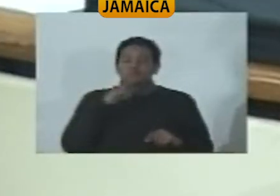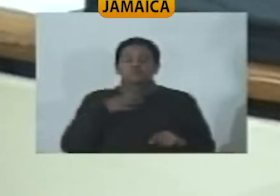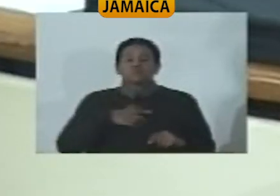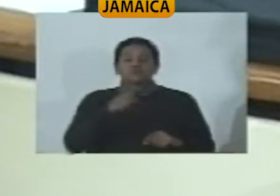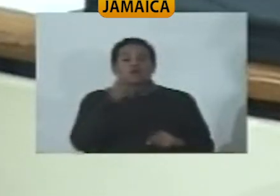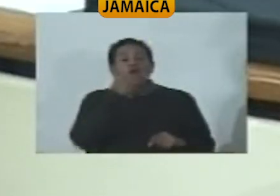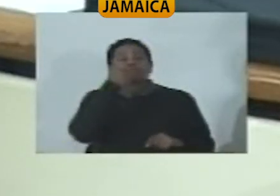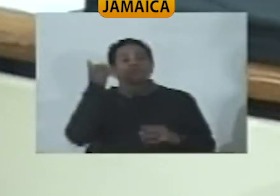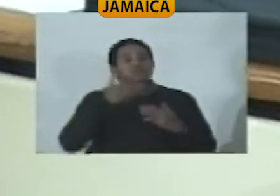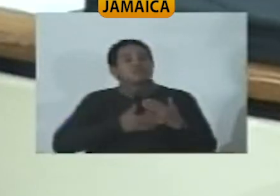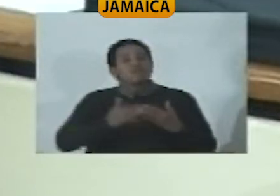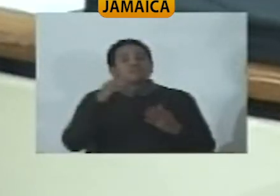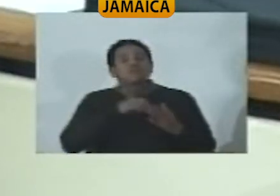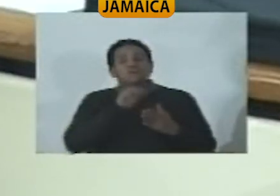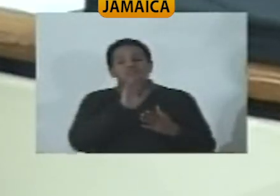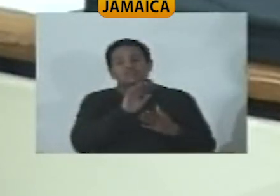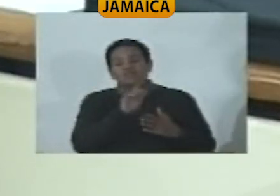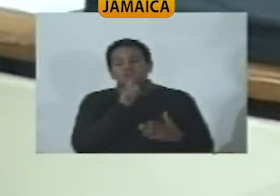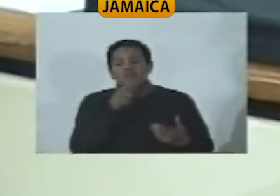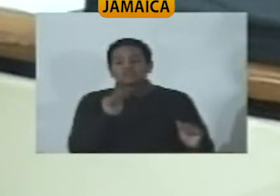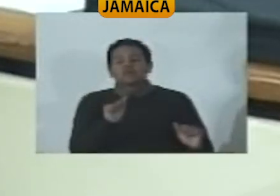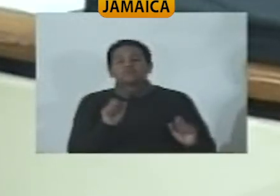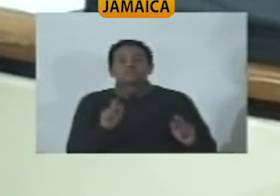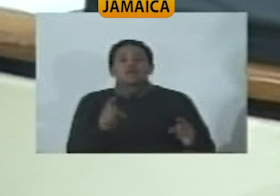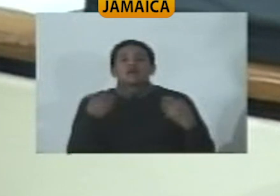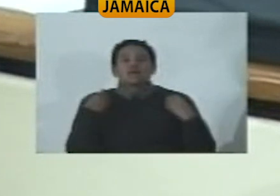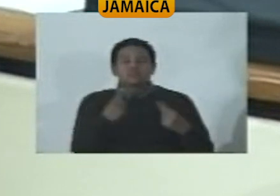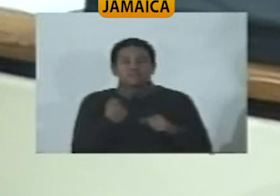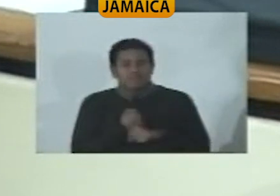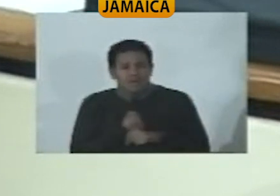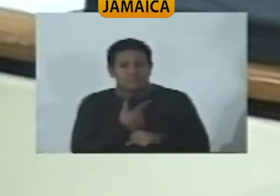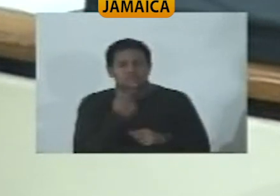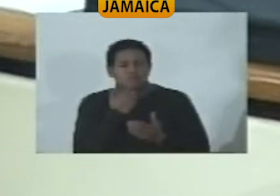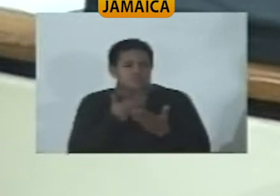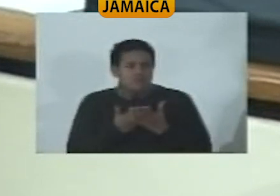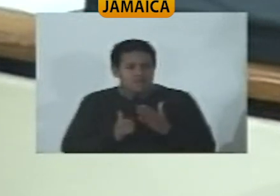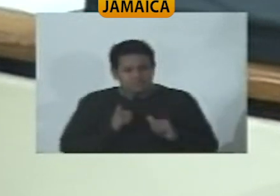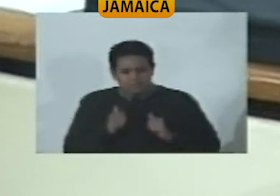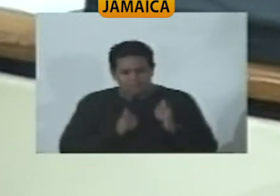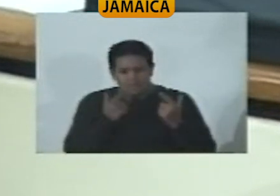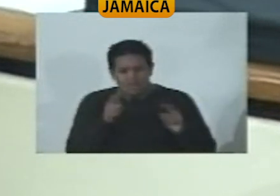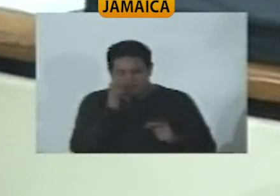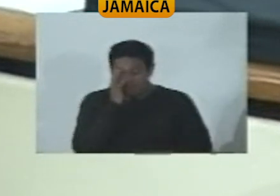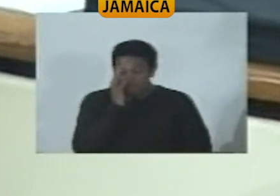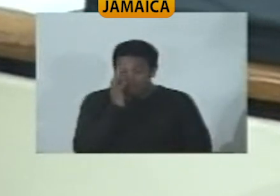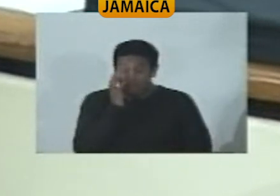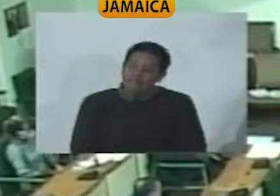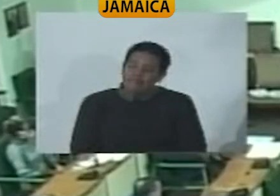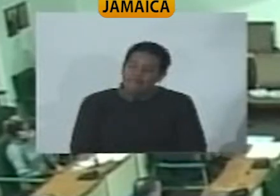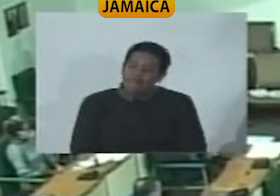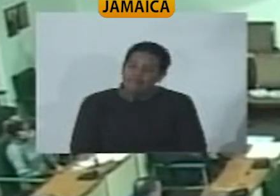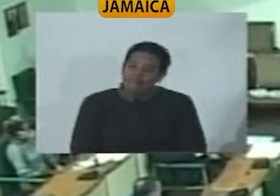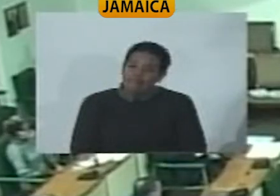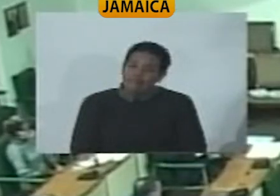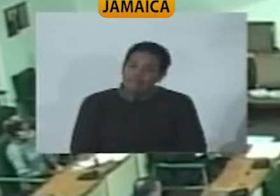Opposition leader Dr. Peter Phillips made the call for an island-wide state of emergency to effectively manage the COVID-19 pandemic